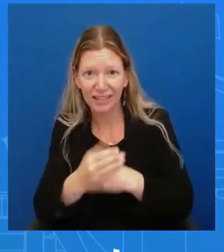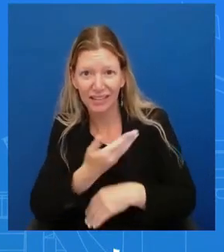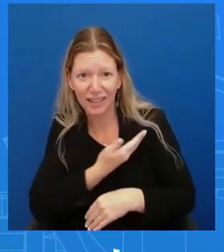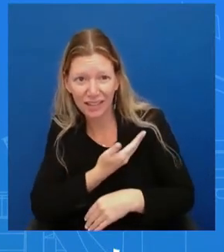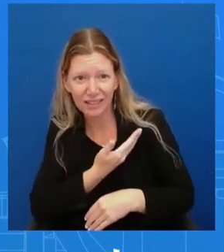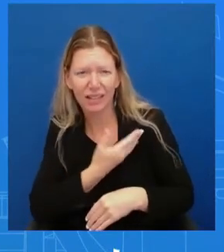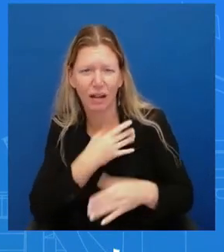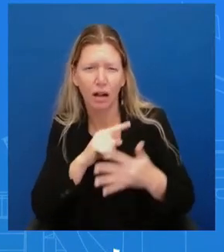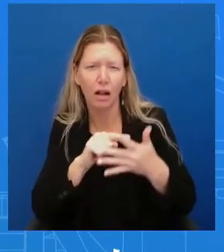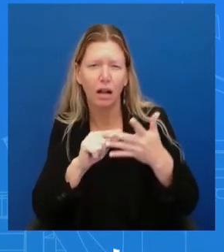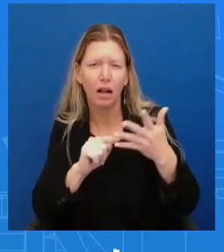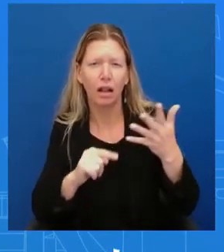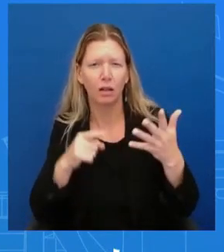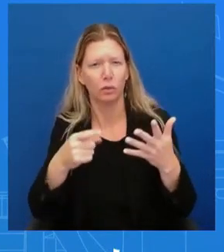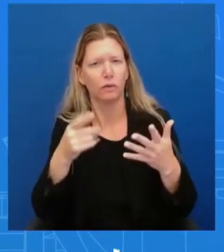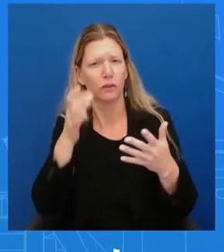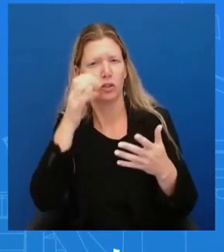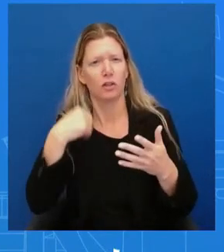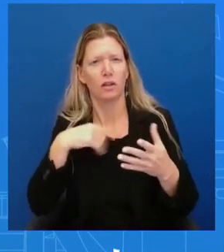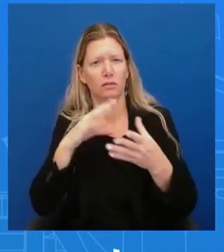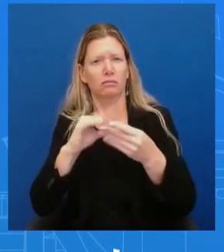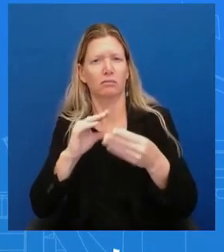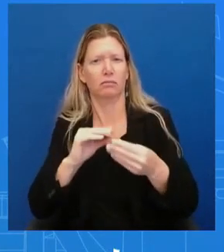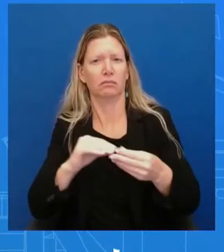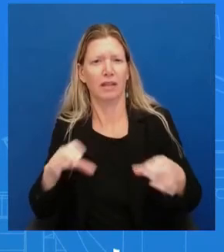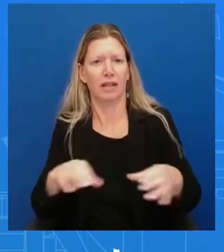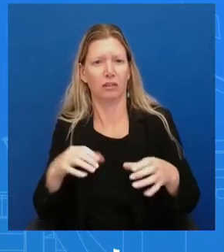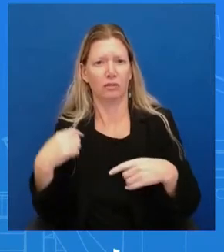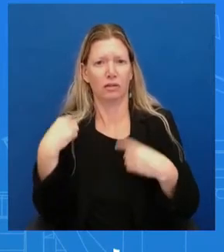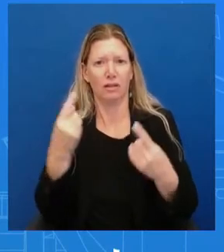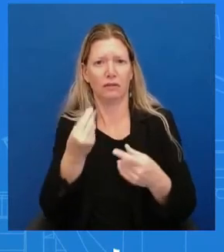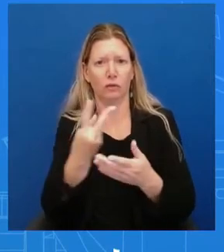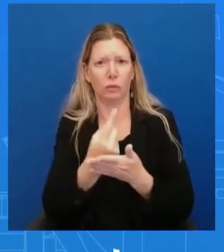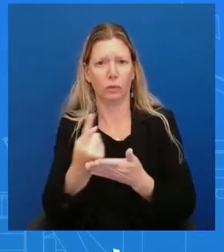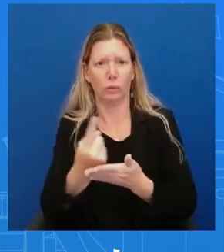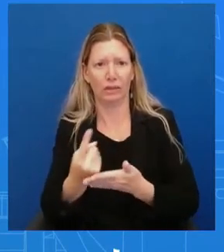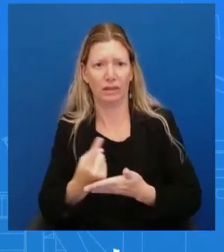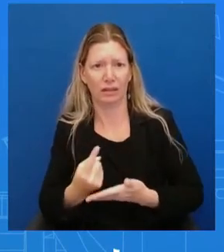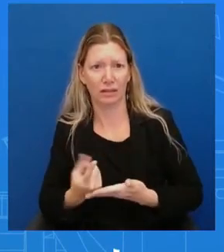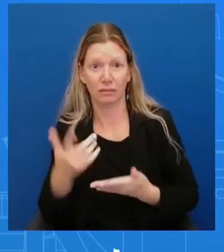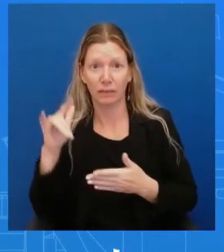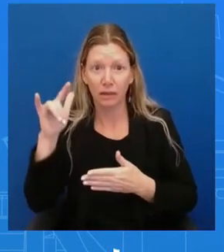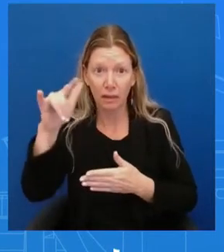whether it's the Pierre, whether it's the plane drop, and working with Israel, obviously, to get